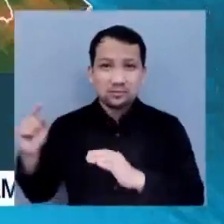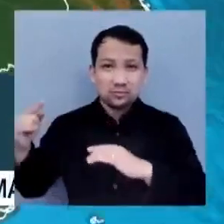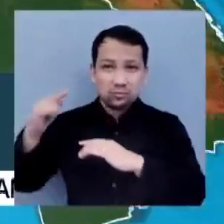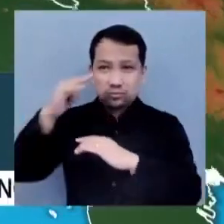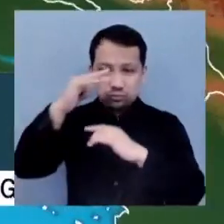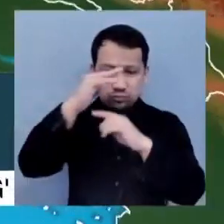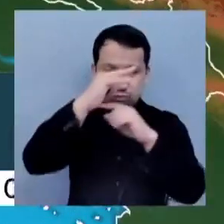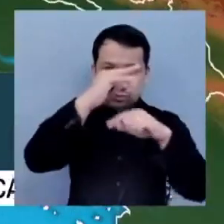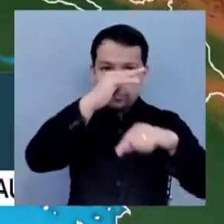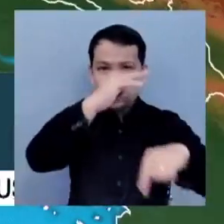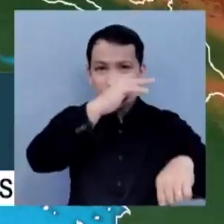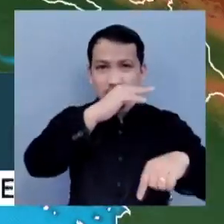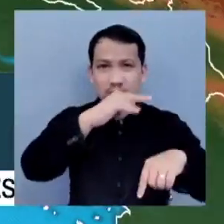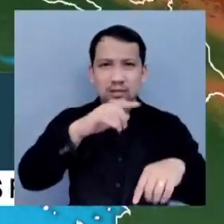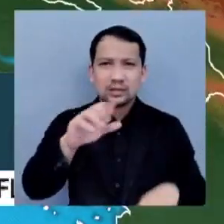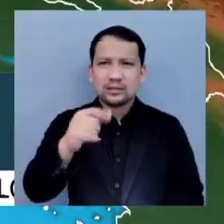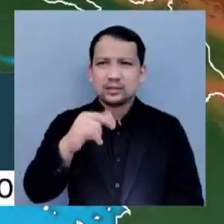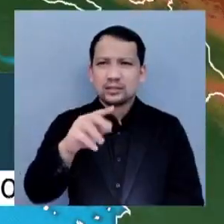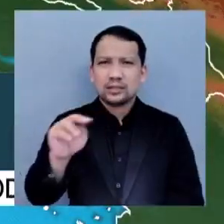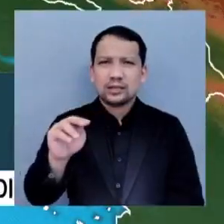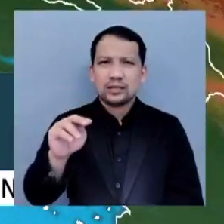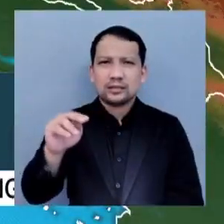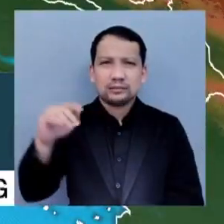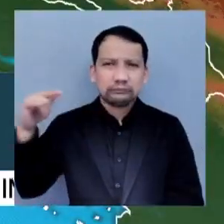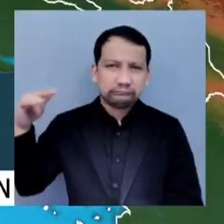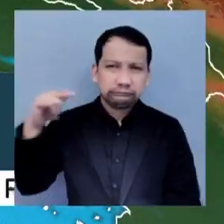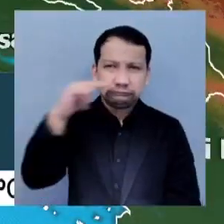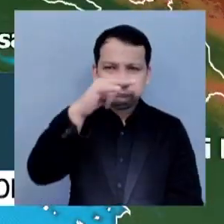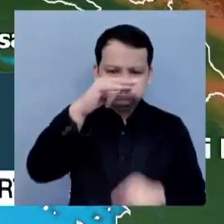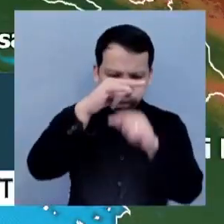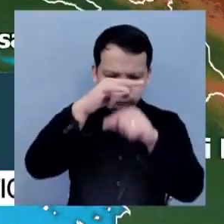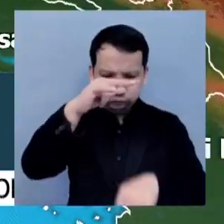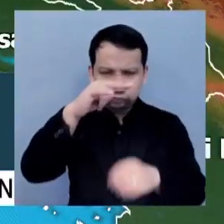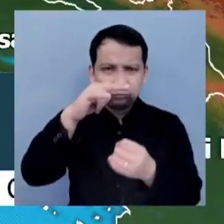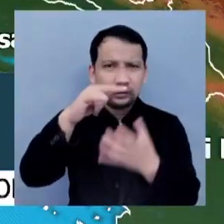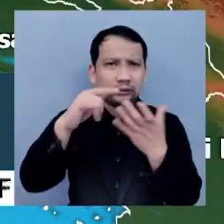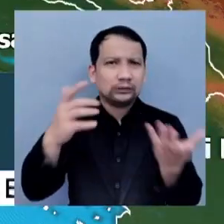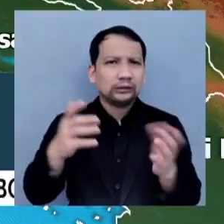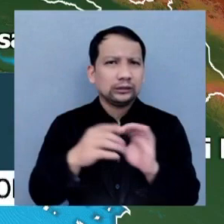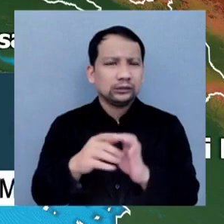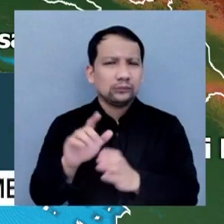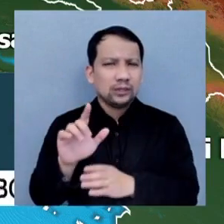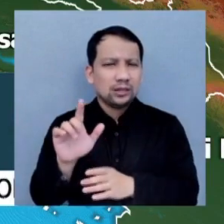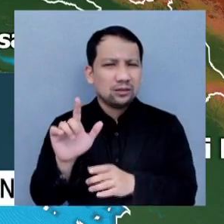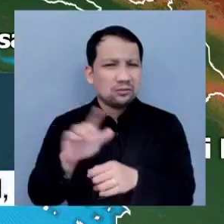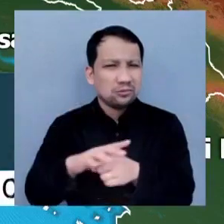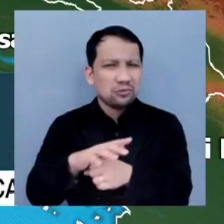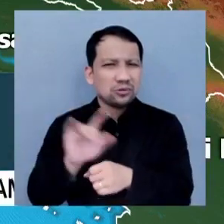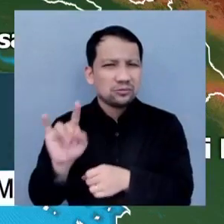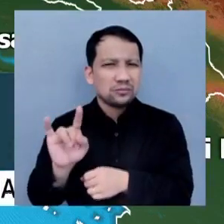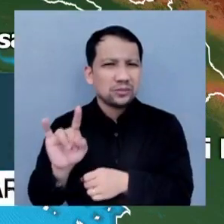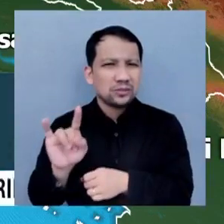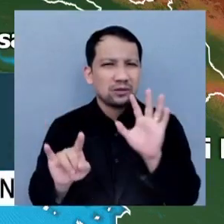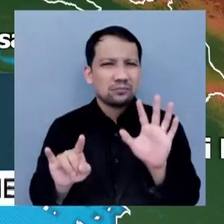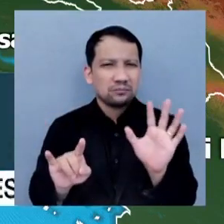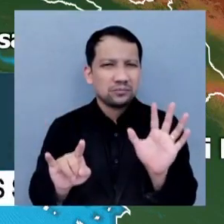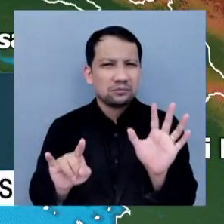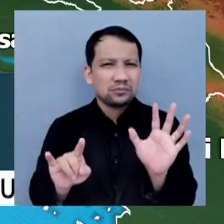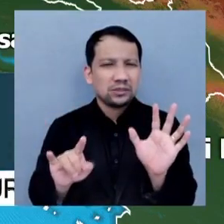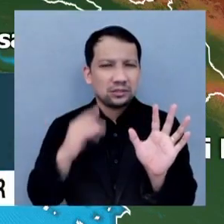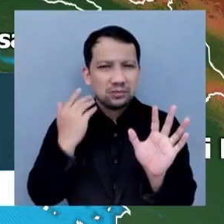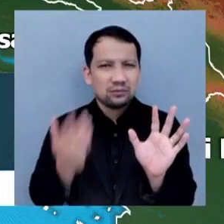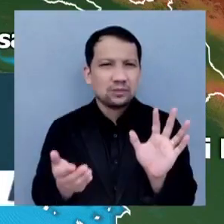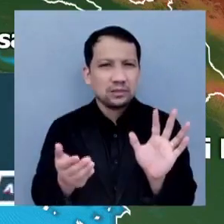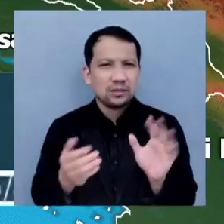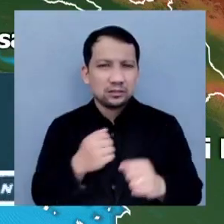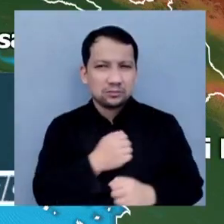the remote Sagaing region is still unclear, but local media estimate at least 50 are dead. The military has